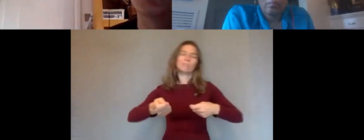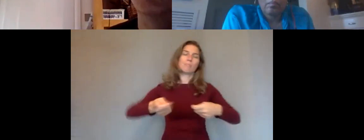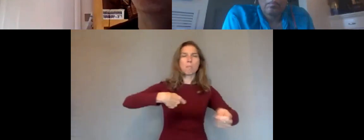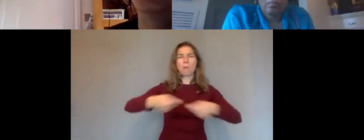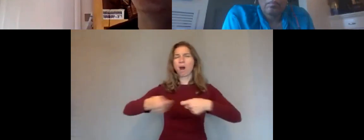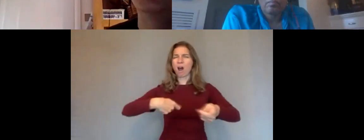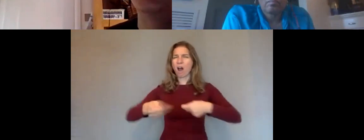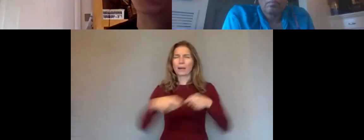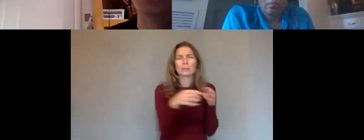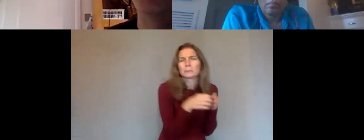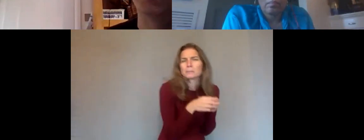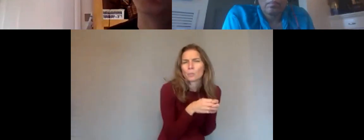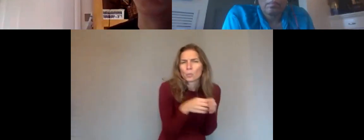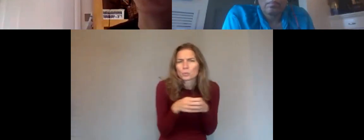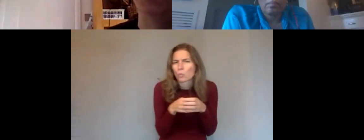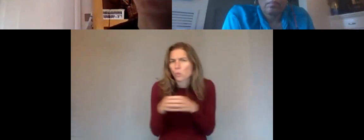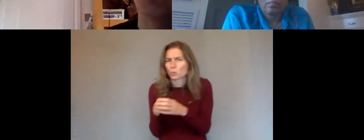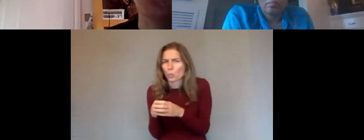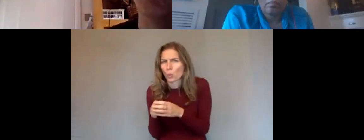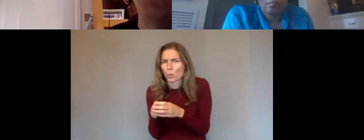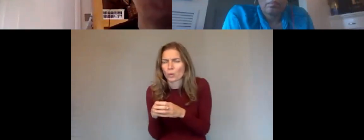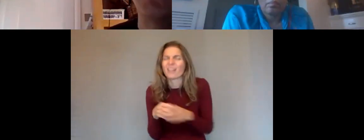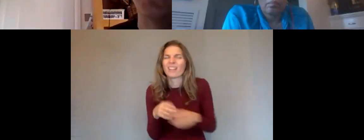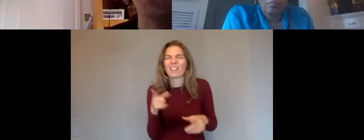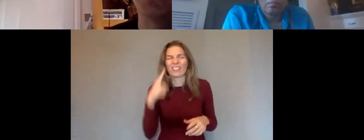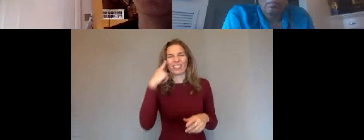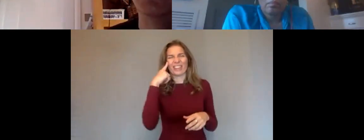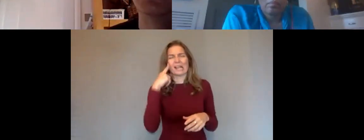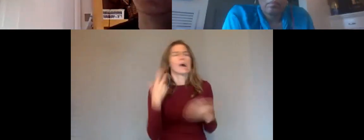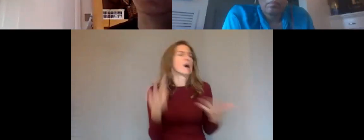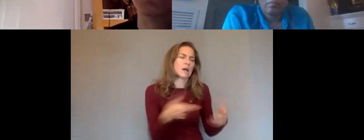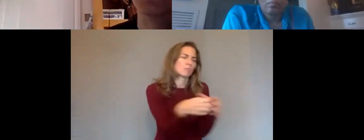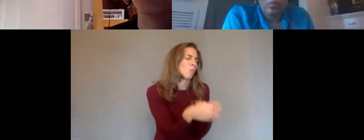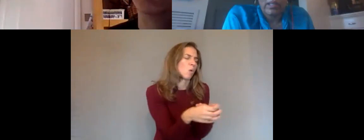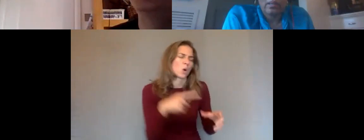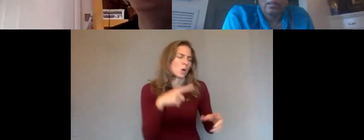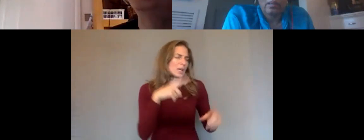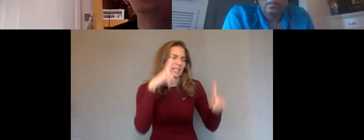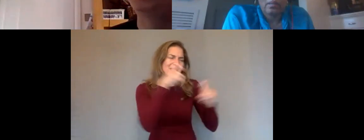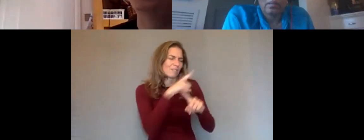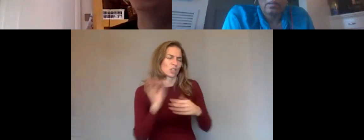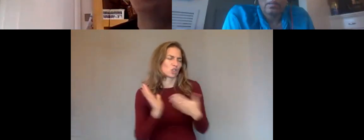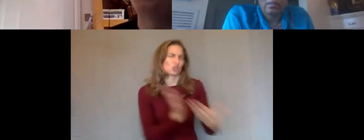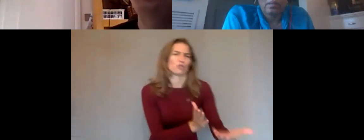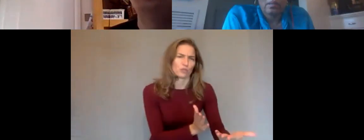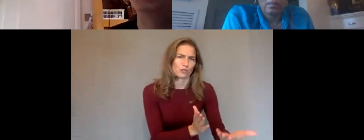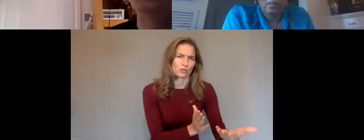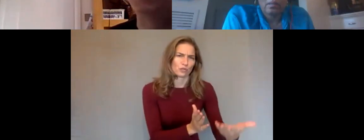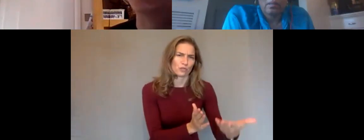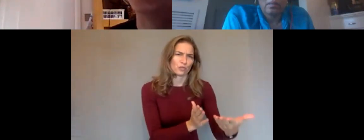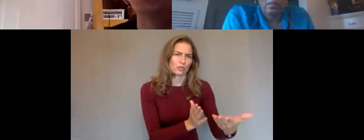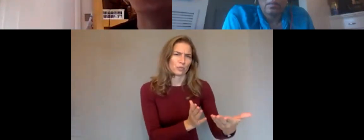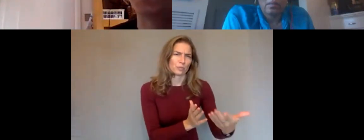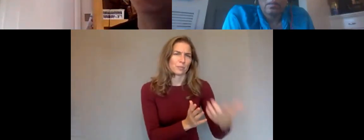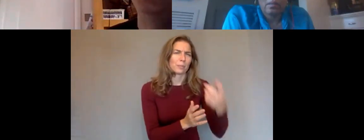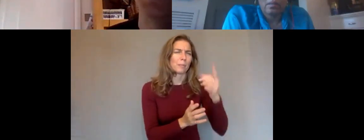small that it becomes very difficult to serve them. And I think there are these two kind of